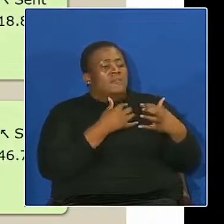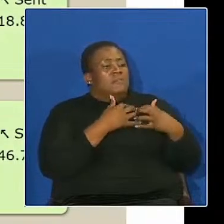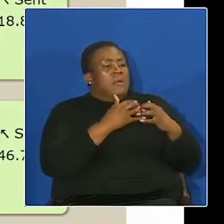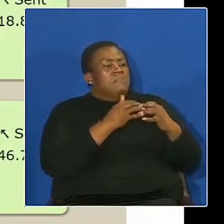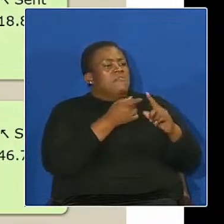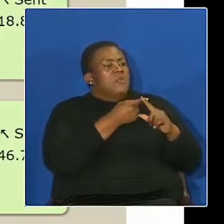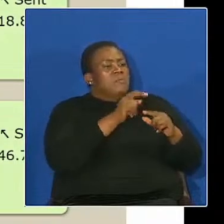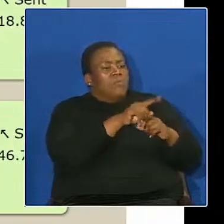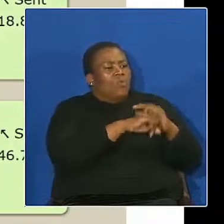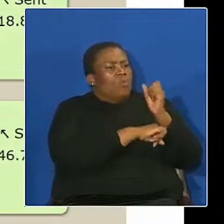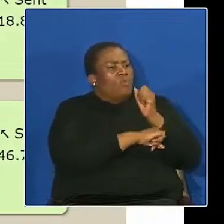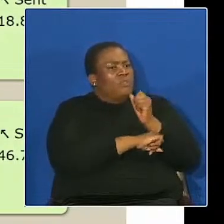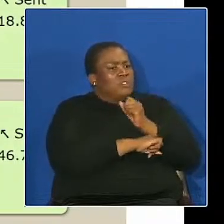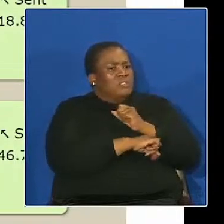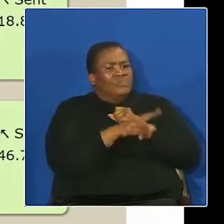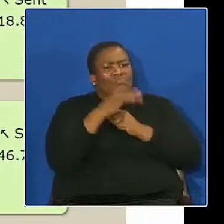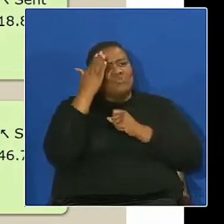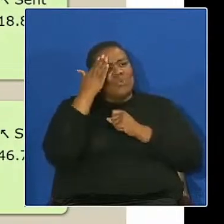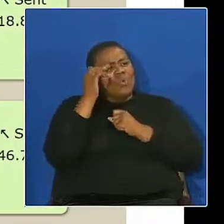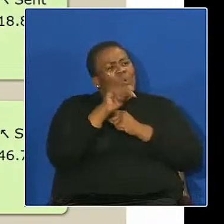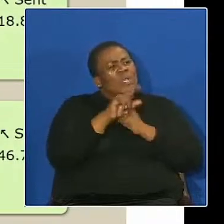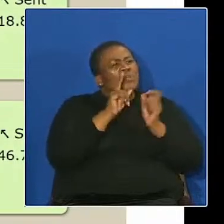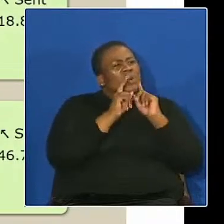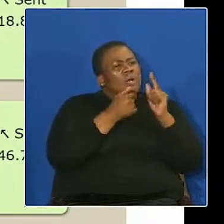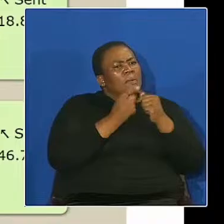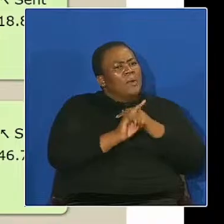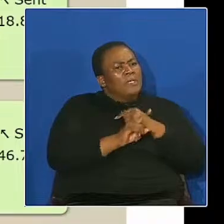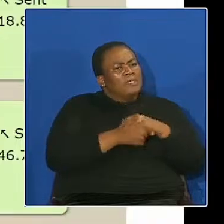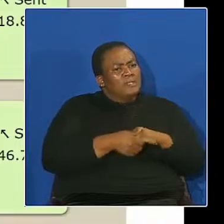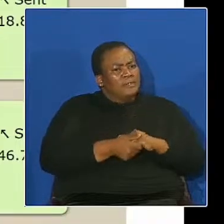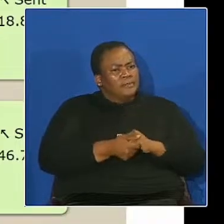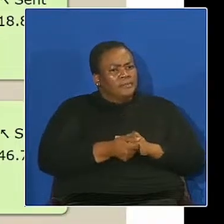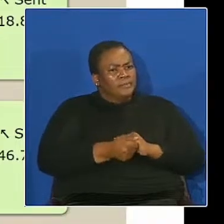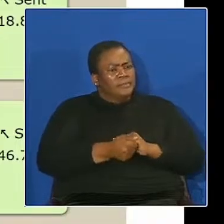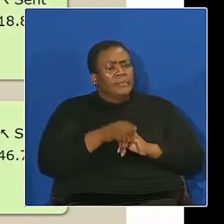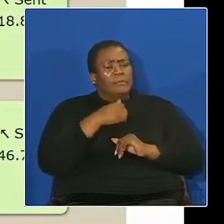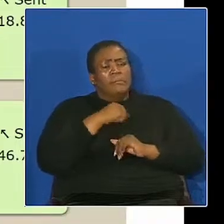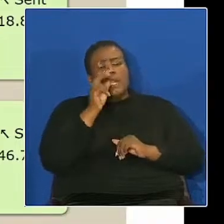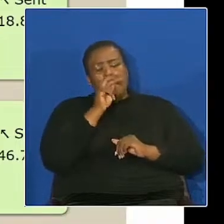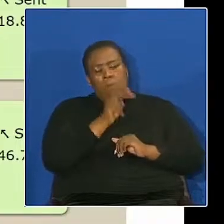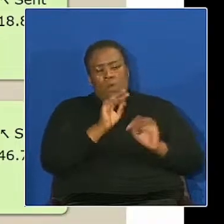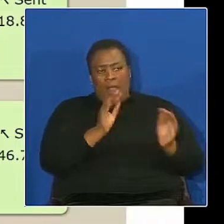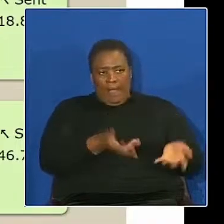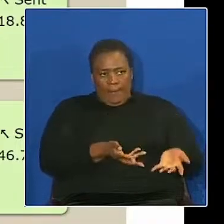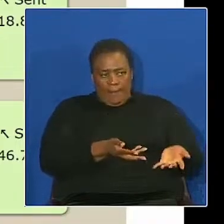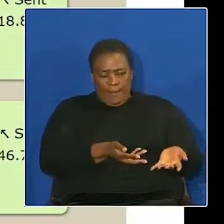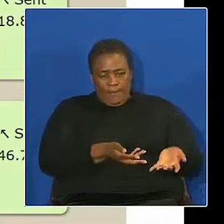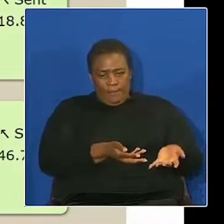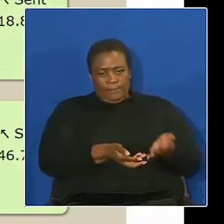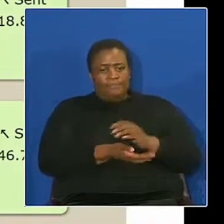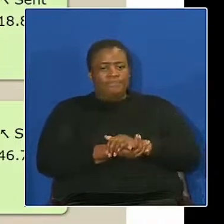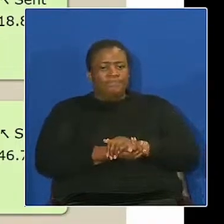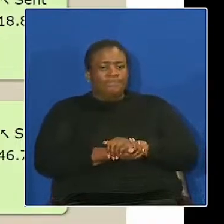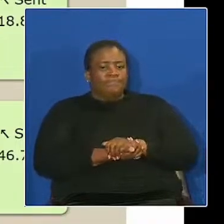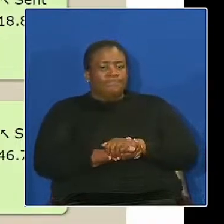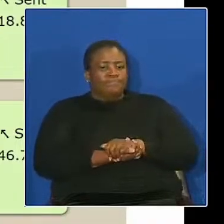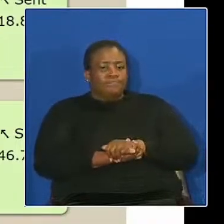Do you have any knowledge of this? According to my view and following